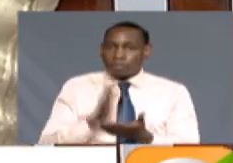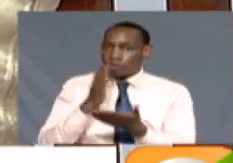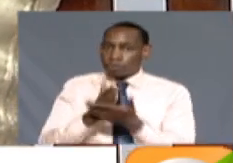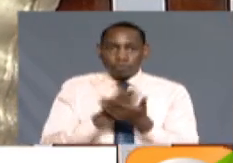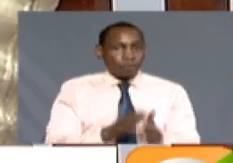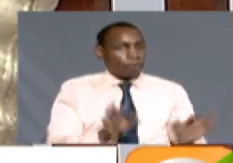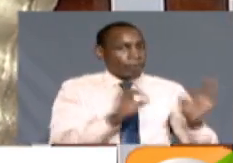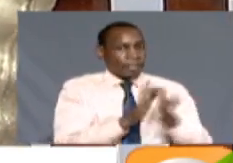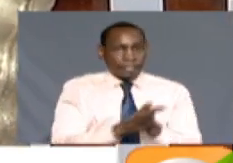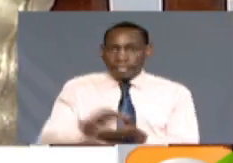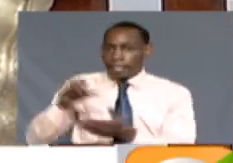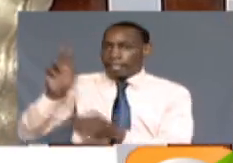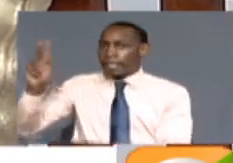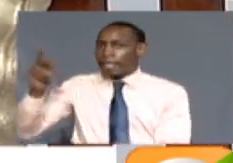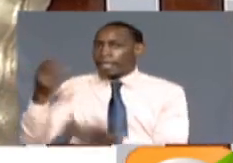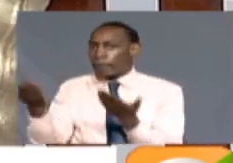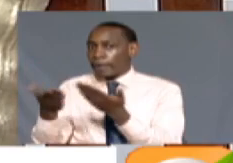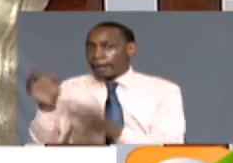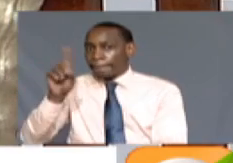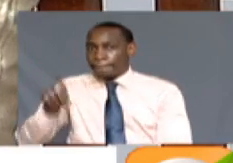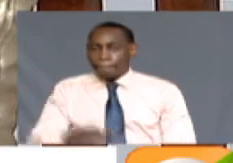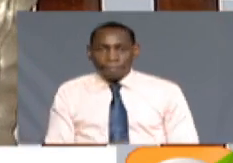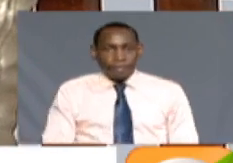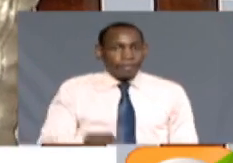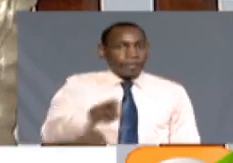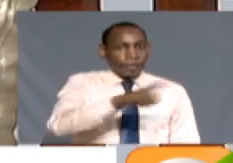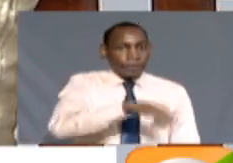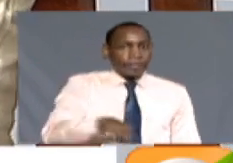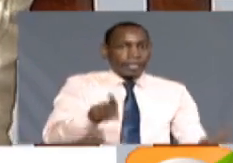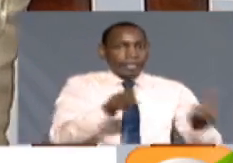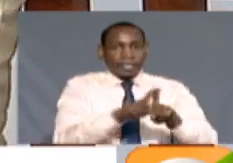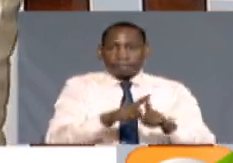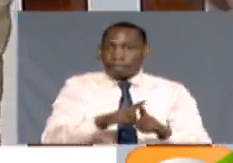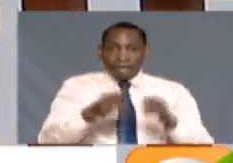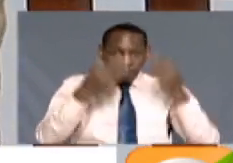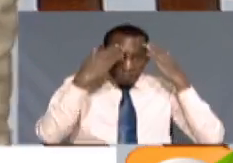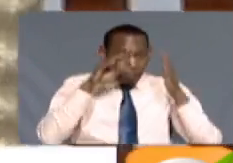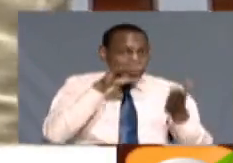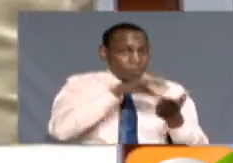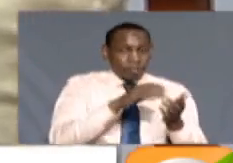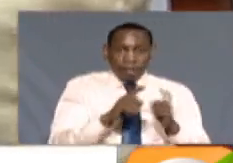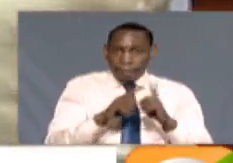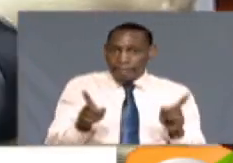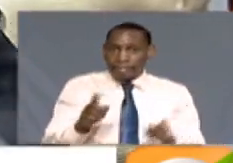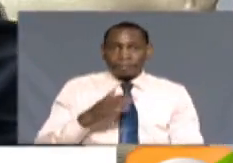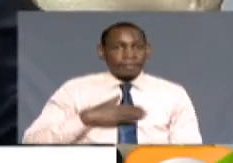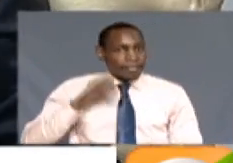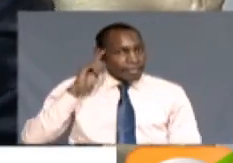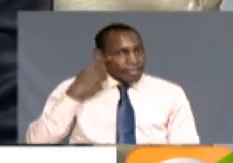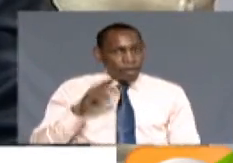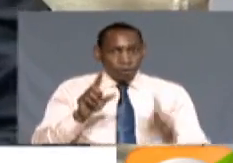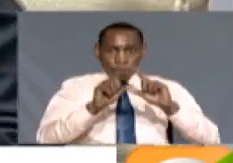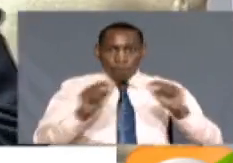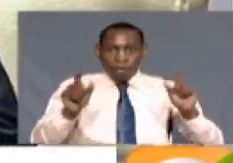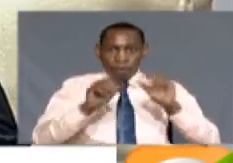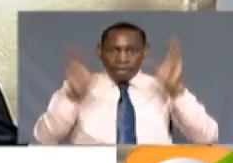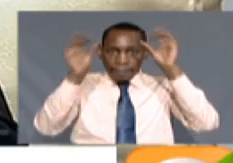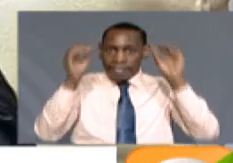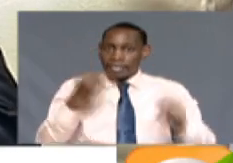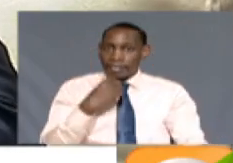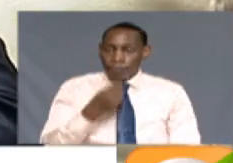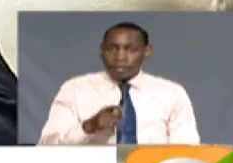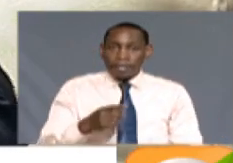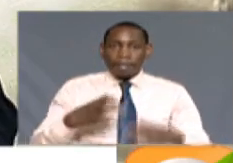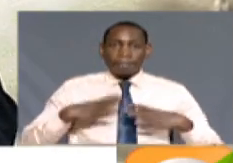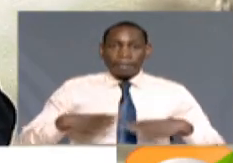Fantastic. And where are we? We are still, we don't know even where we are. But I think something President Moi said, and people didn't take him serious.